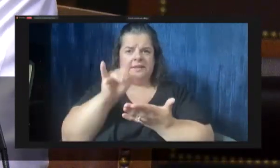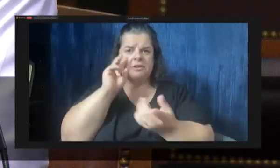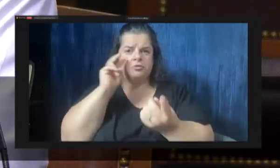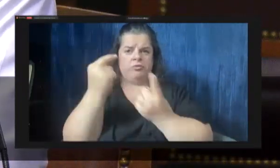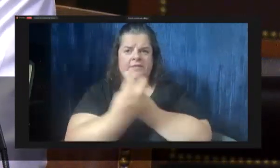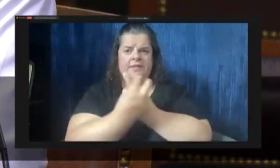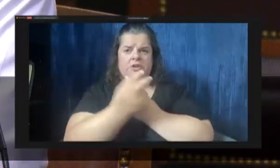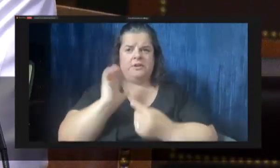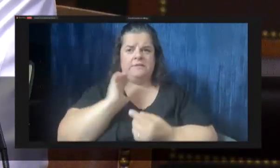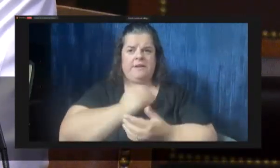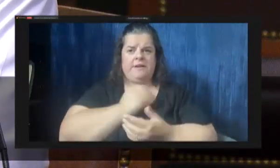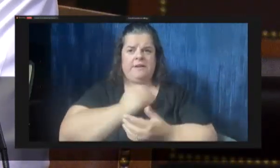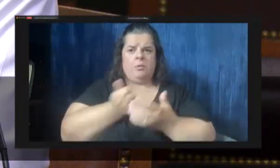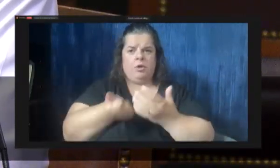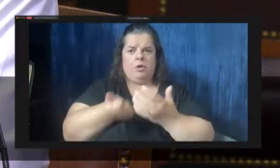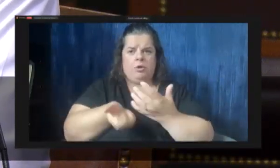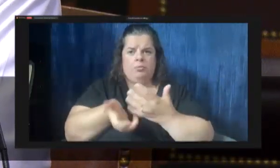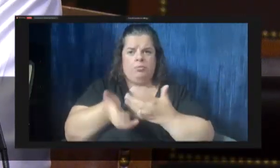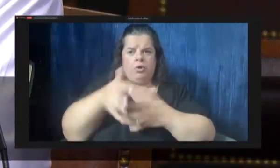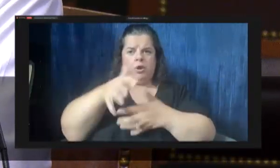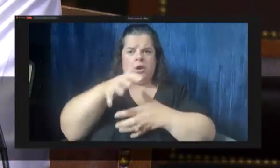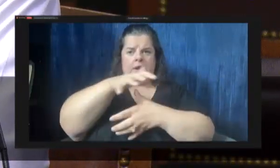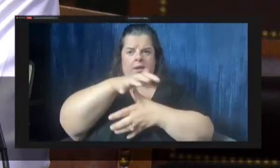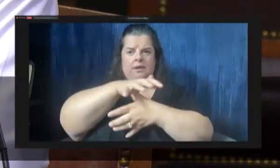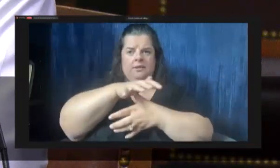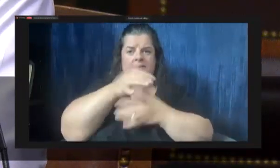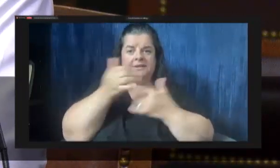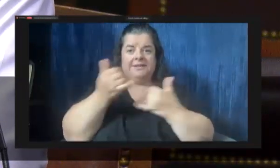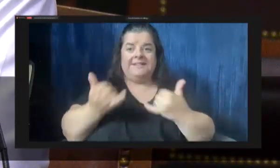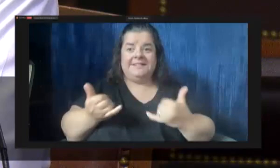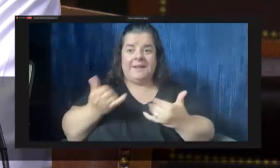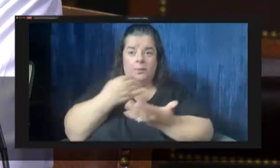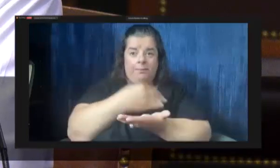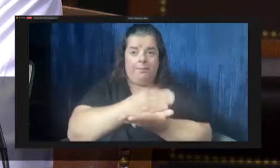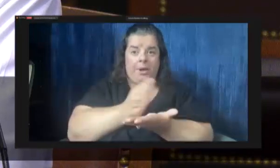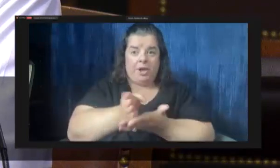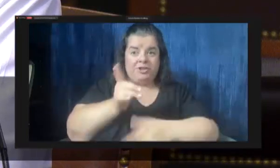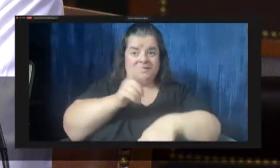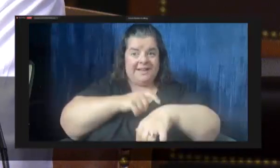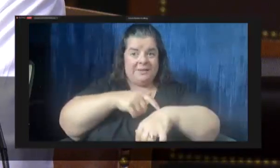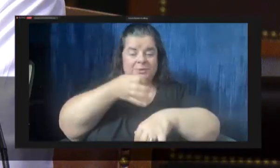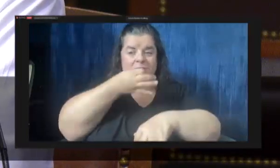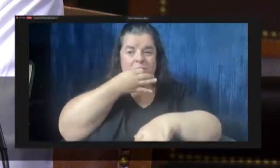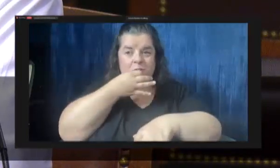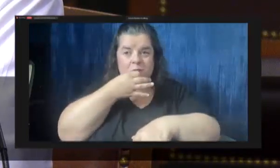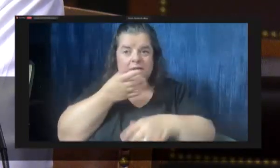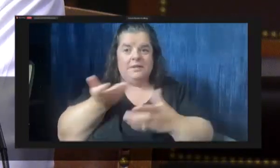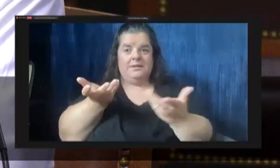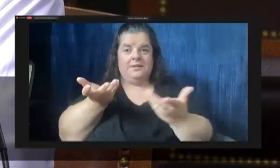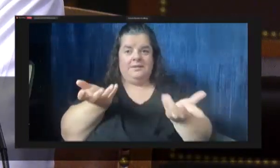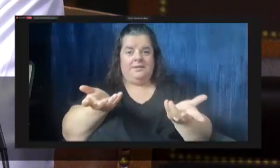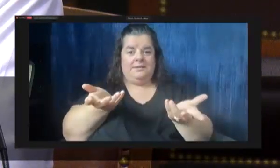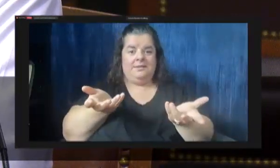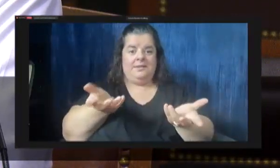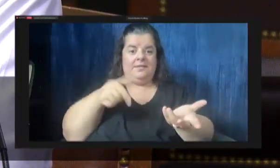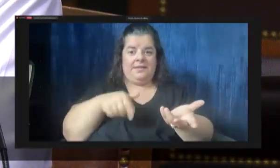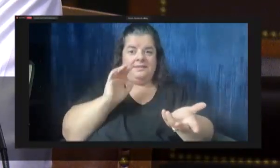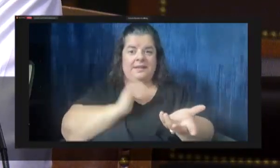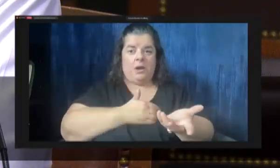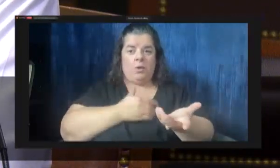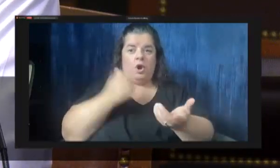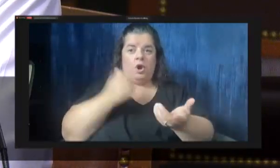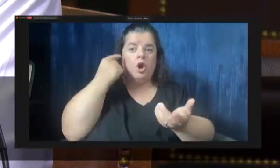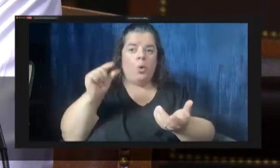And it is budget season. It's upon us. Here we are. And this is our golden opportunity to say that